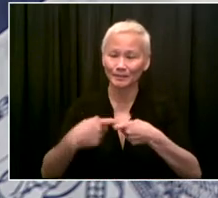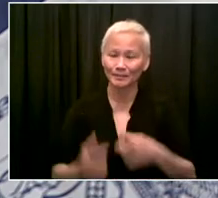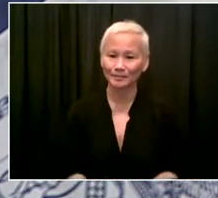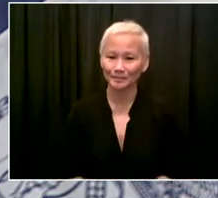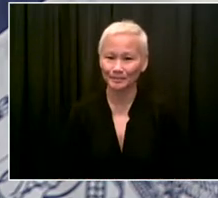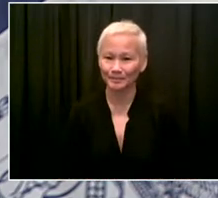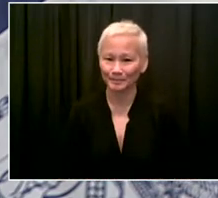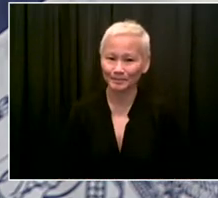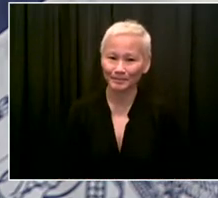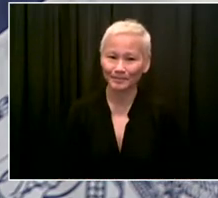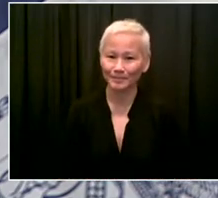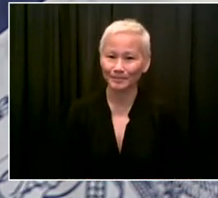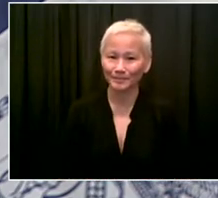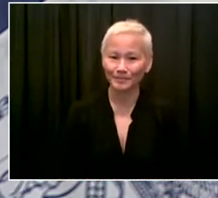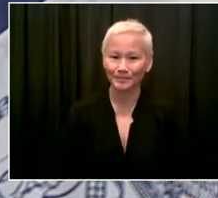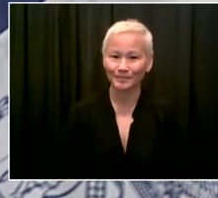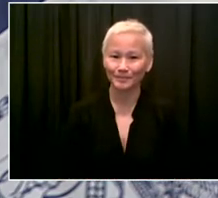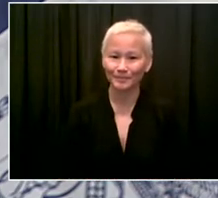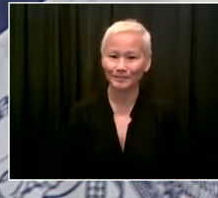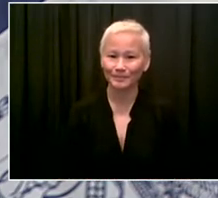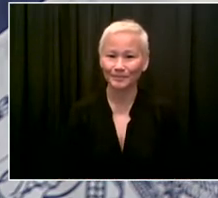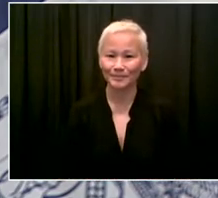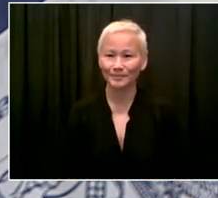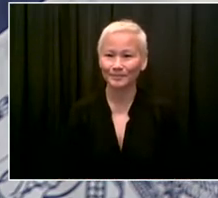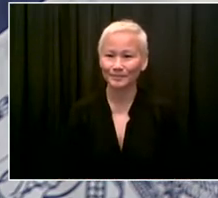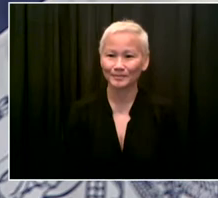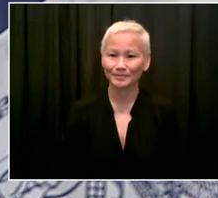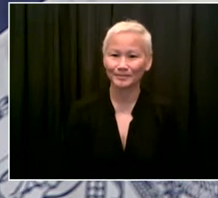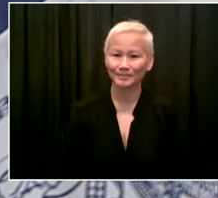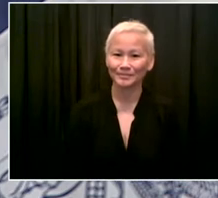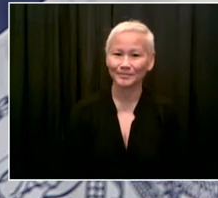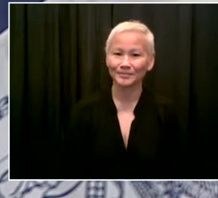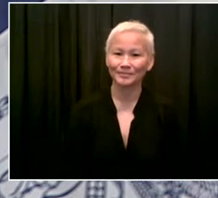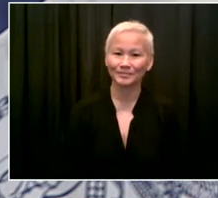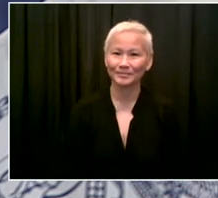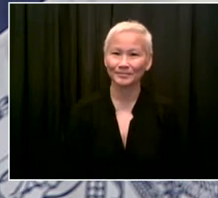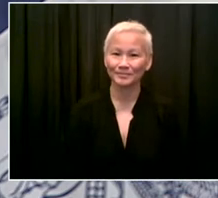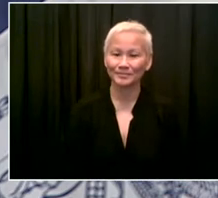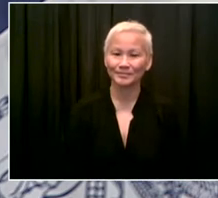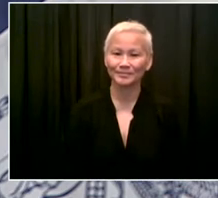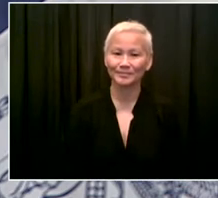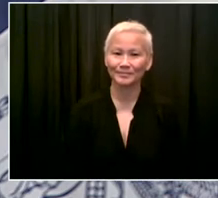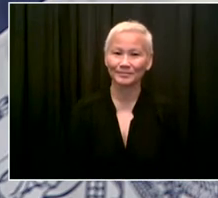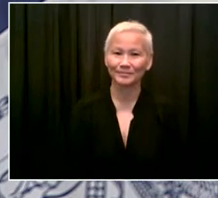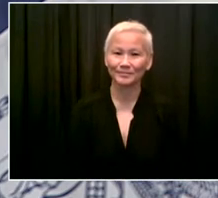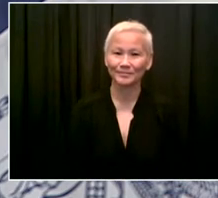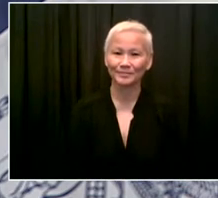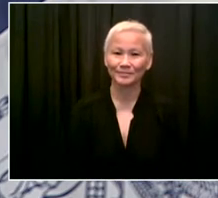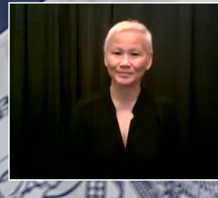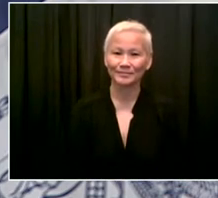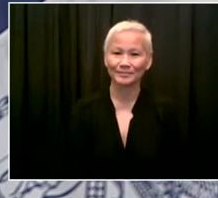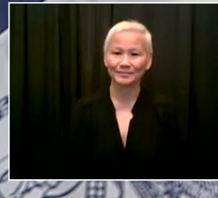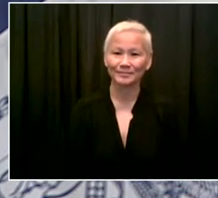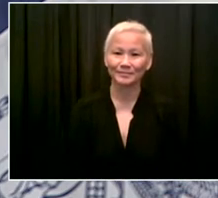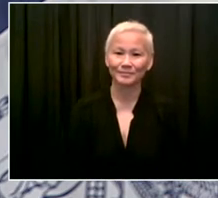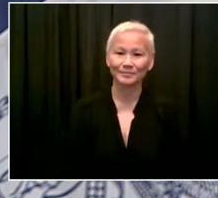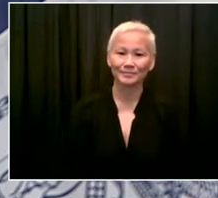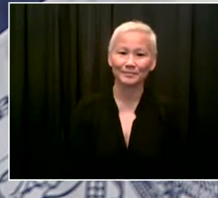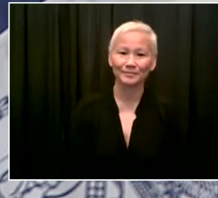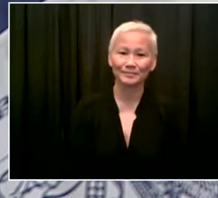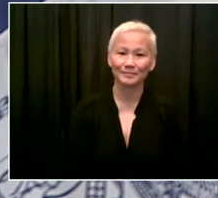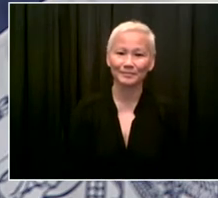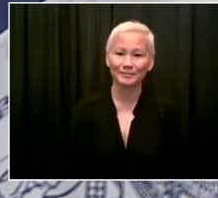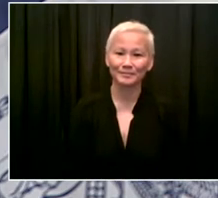otros hospitales. Con ellos, la lucha contra el COVID es nuestra batalla para